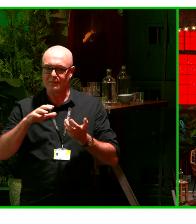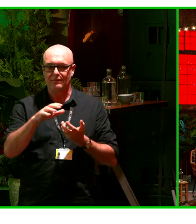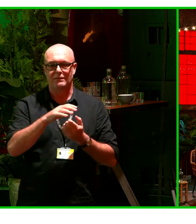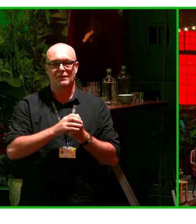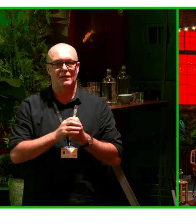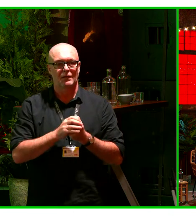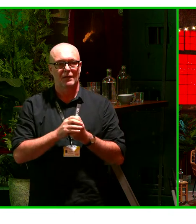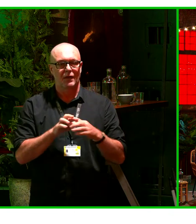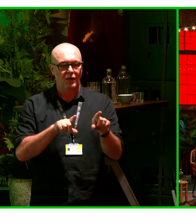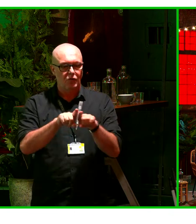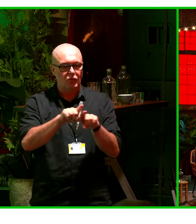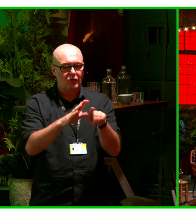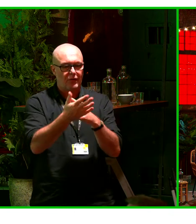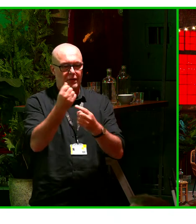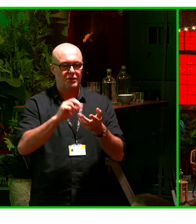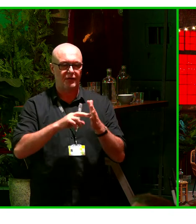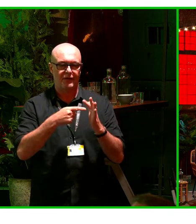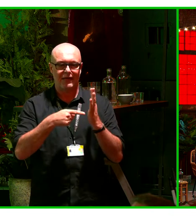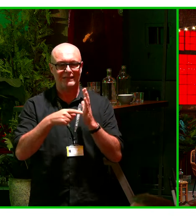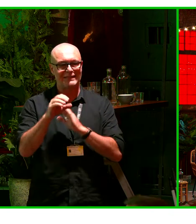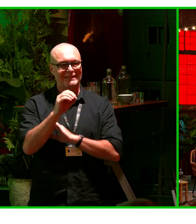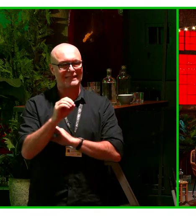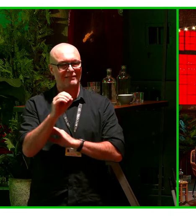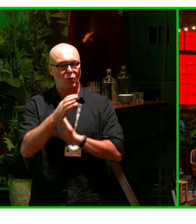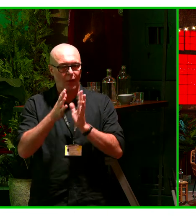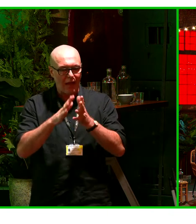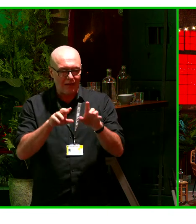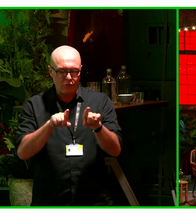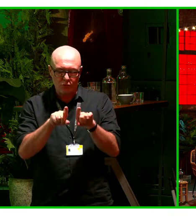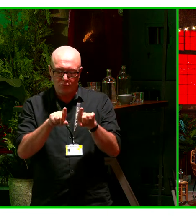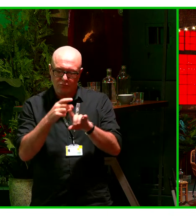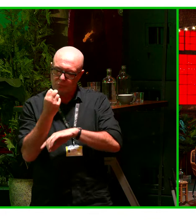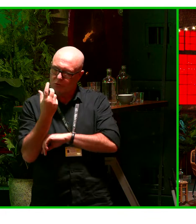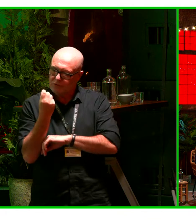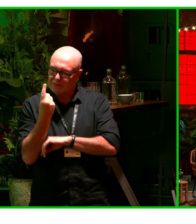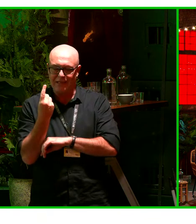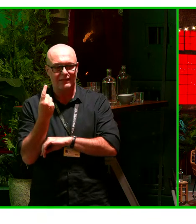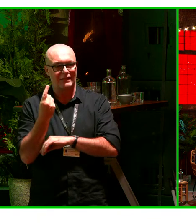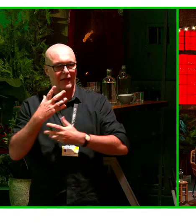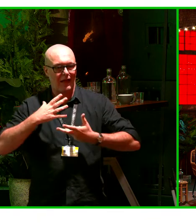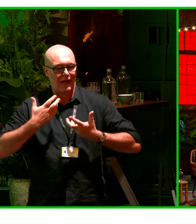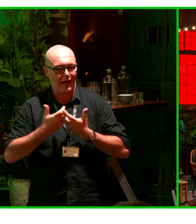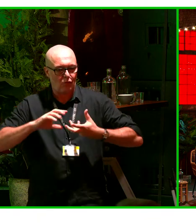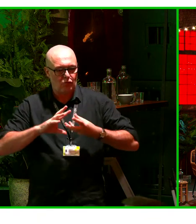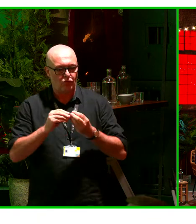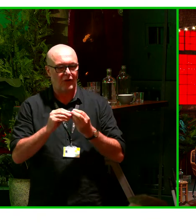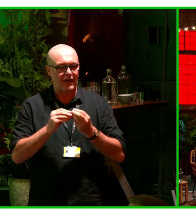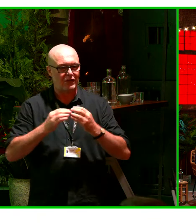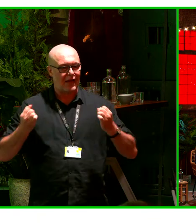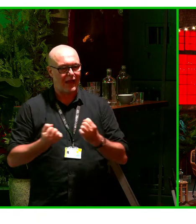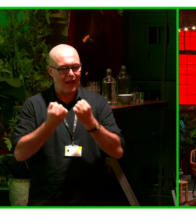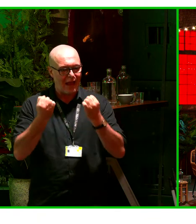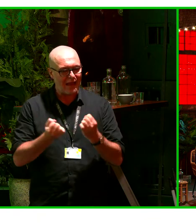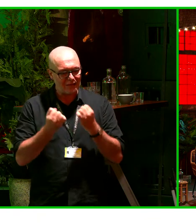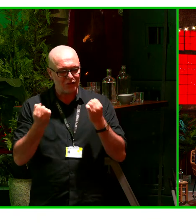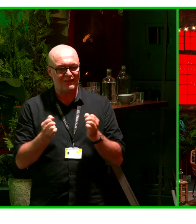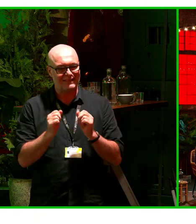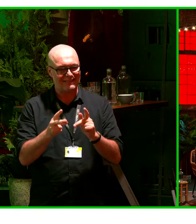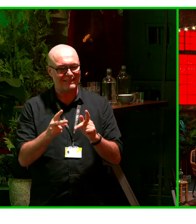for net zero, we need to understand how to create an energy system which is smart, resilient and fit for the